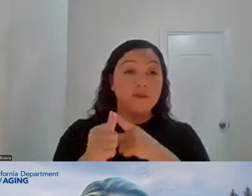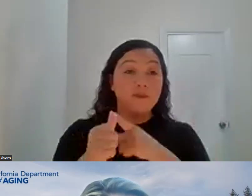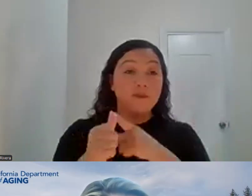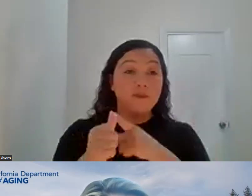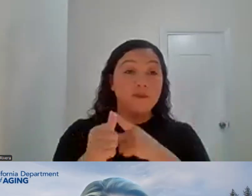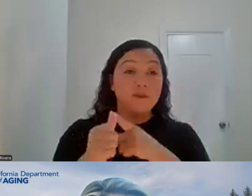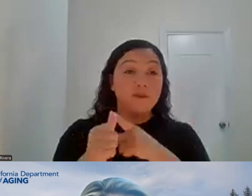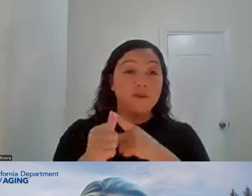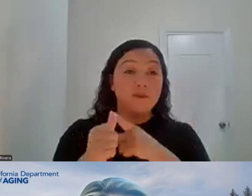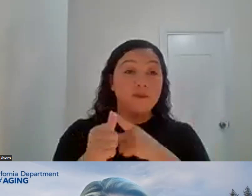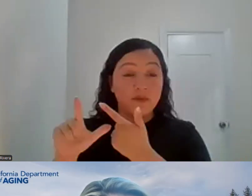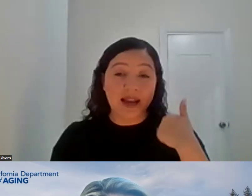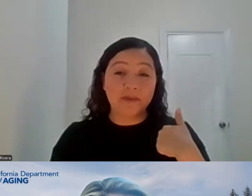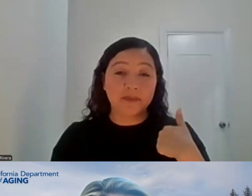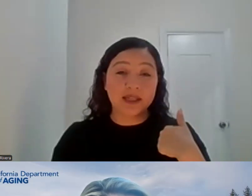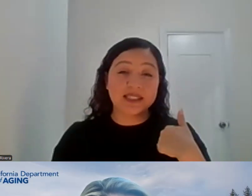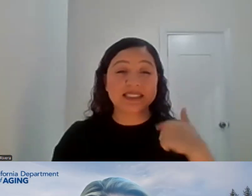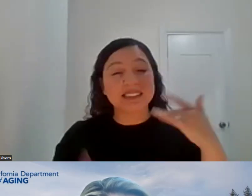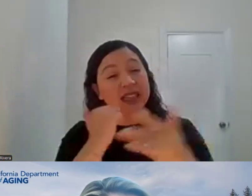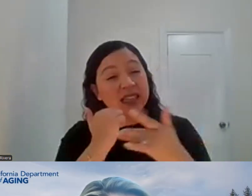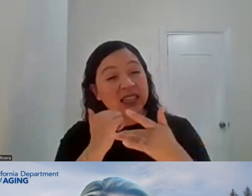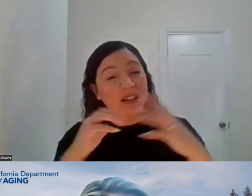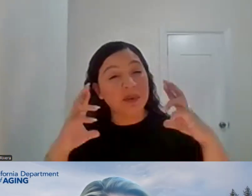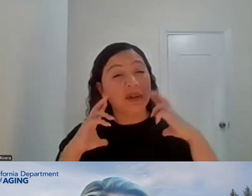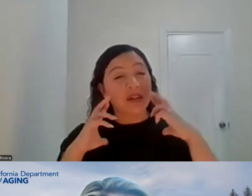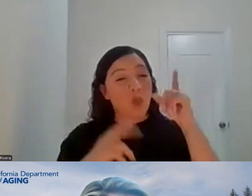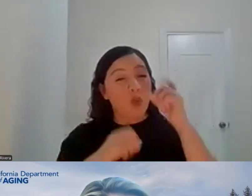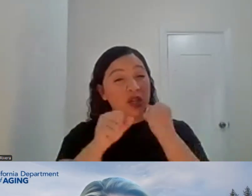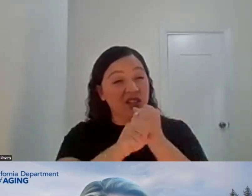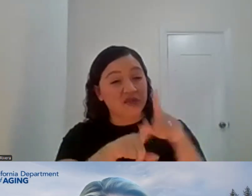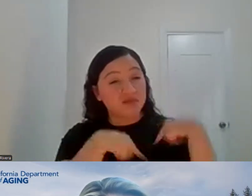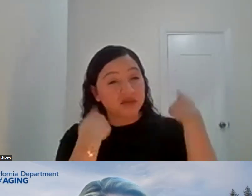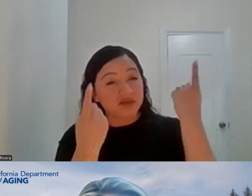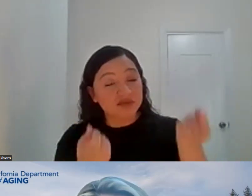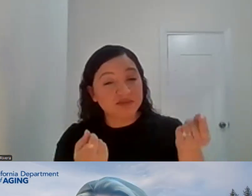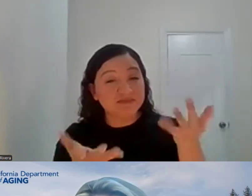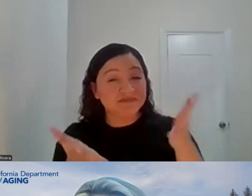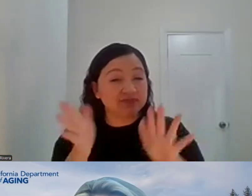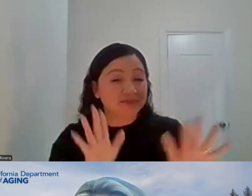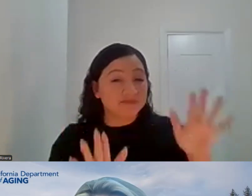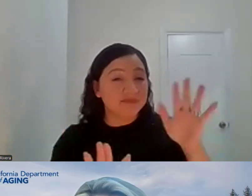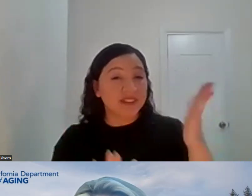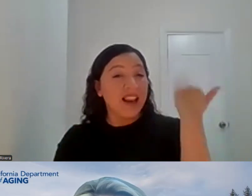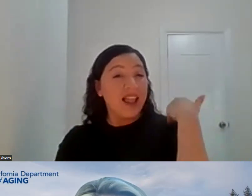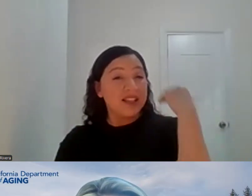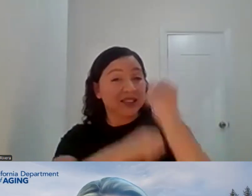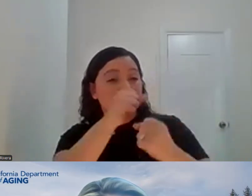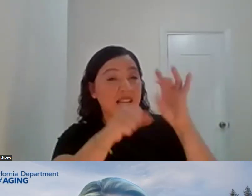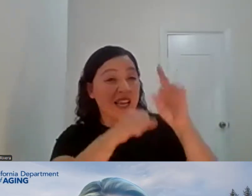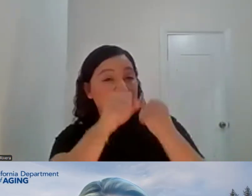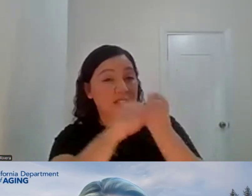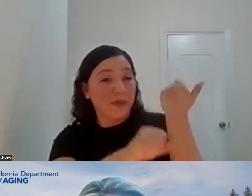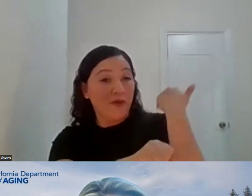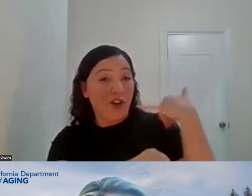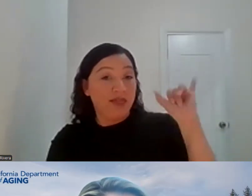been technically retired for a little bit more than a year. The last 8 years before that, I was caring for